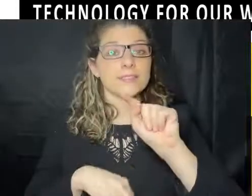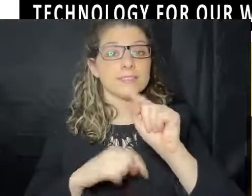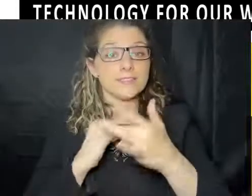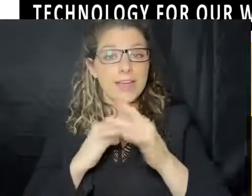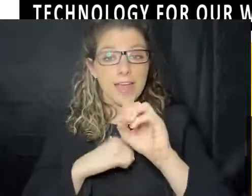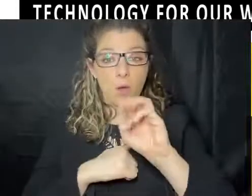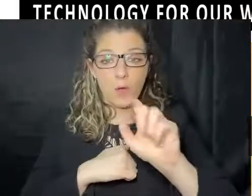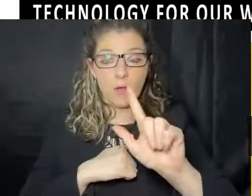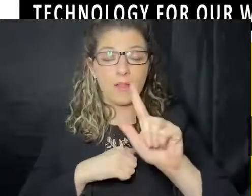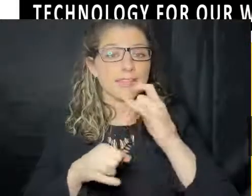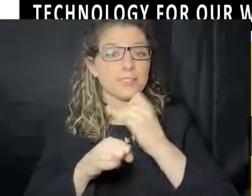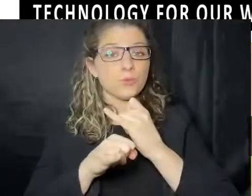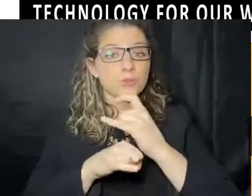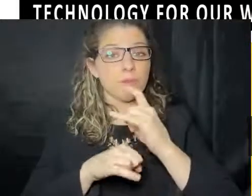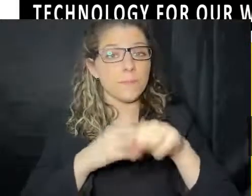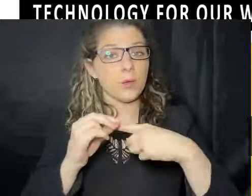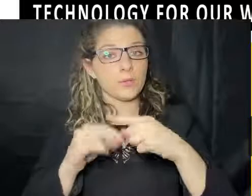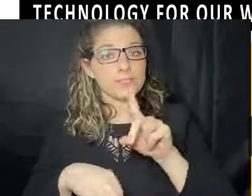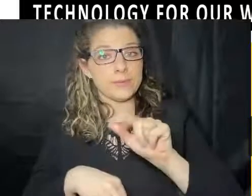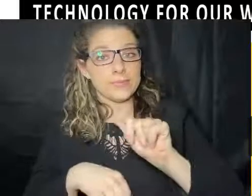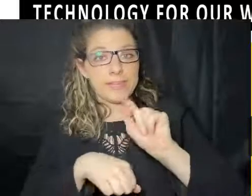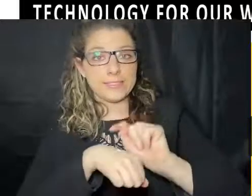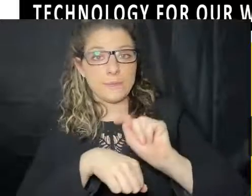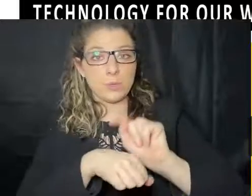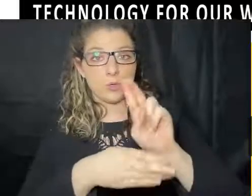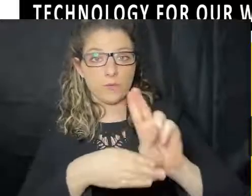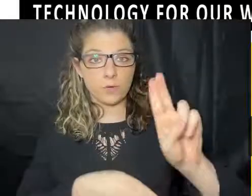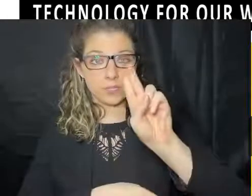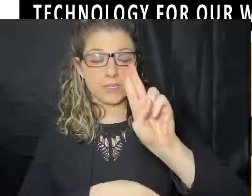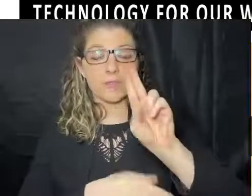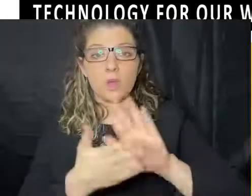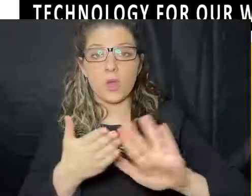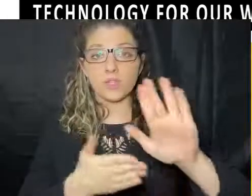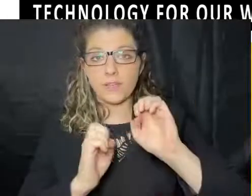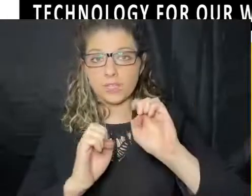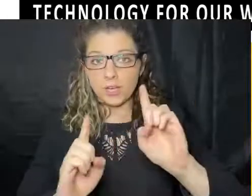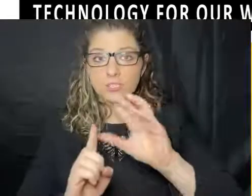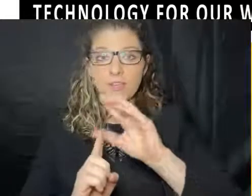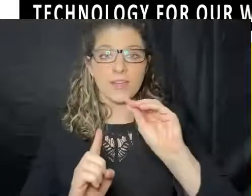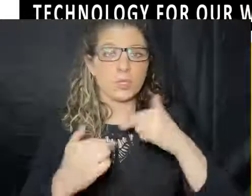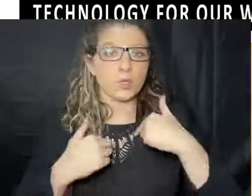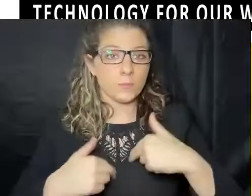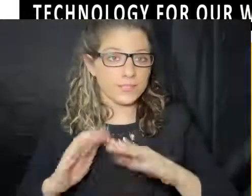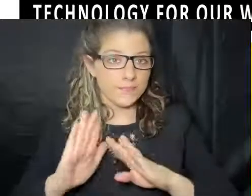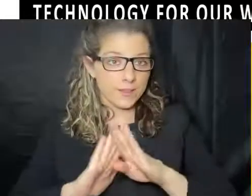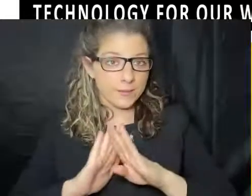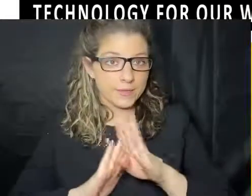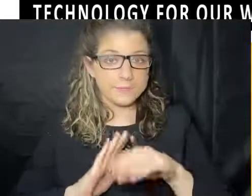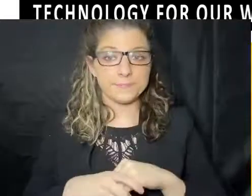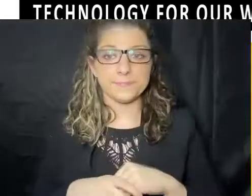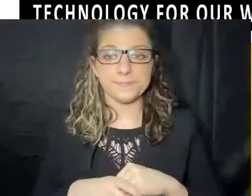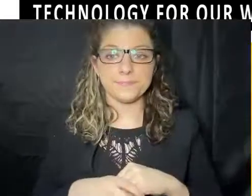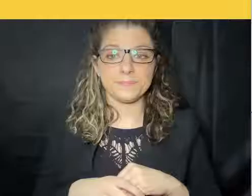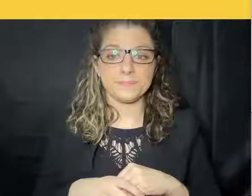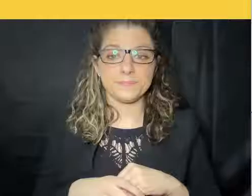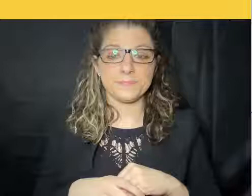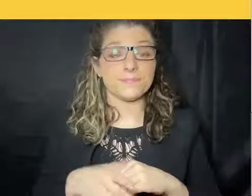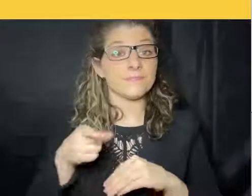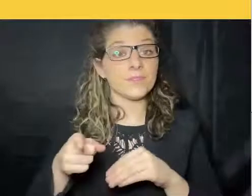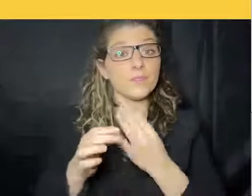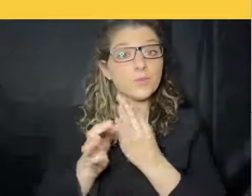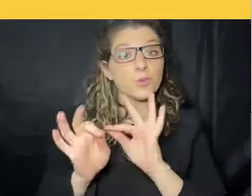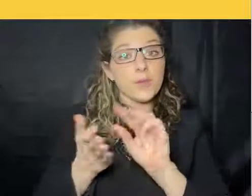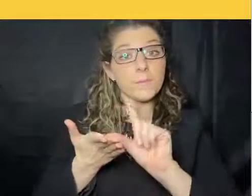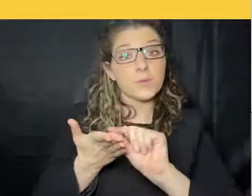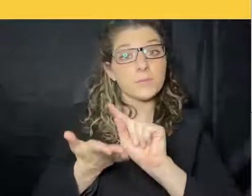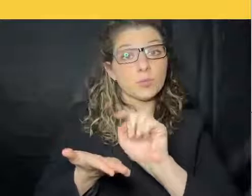by TechOWL at the Institute on Disabilities at Temple University in the College of Education and Human Development.